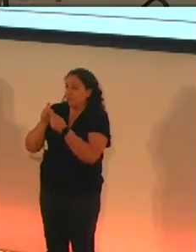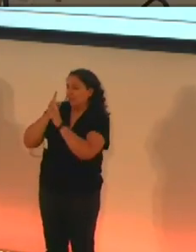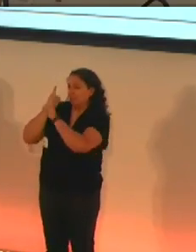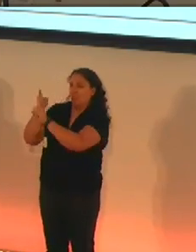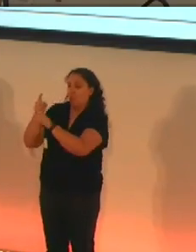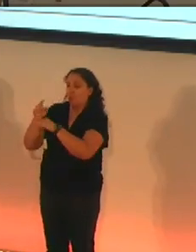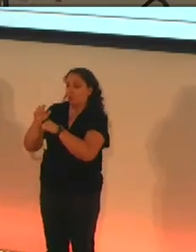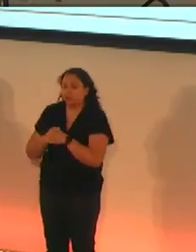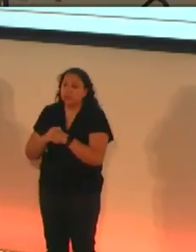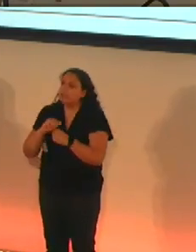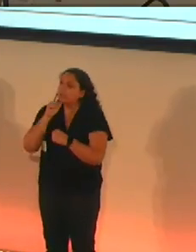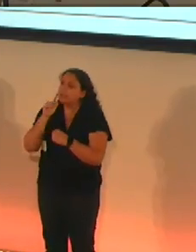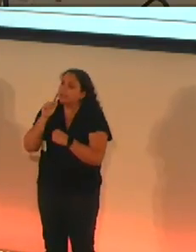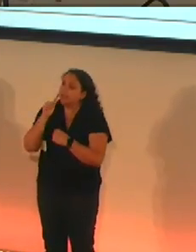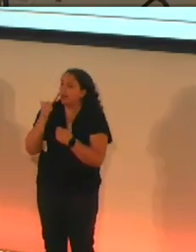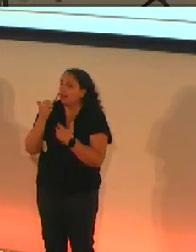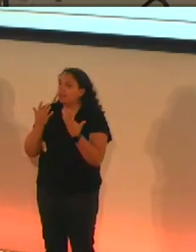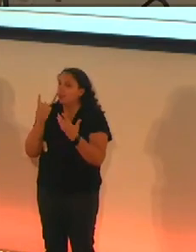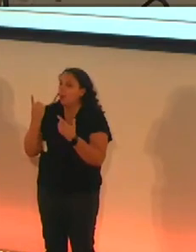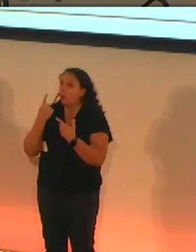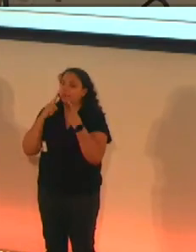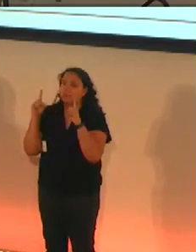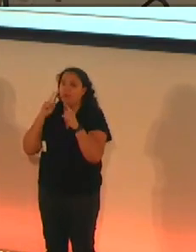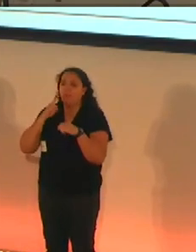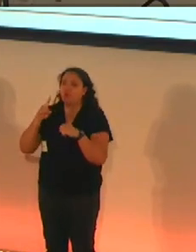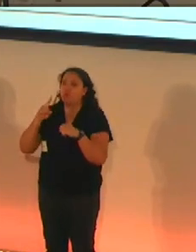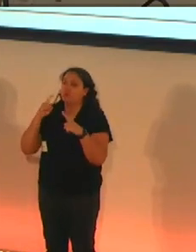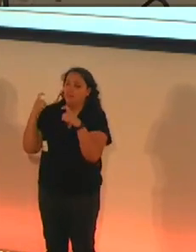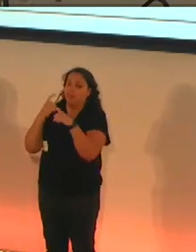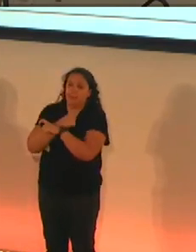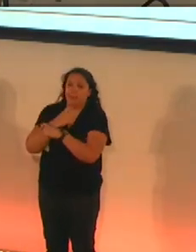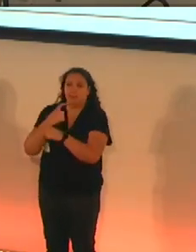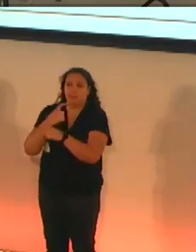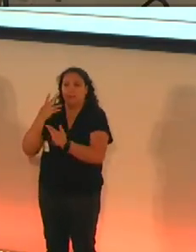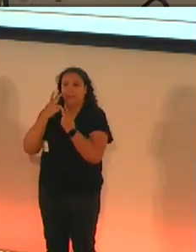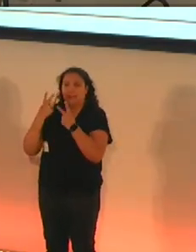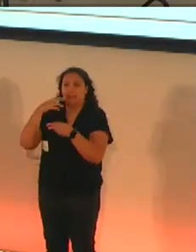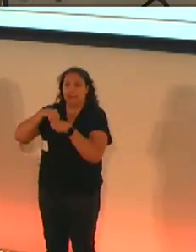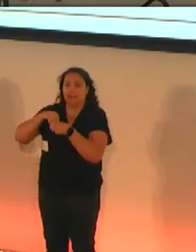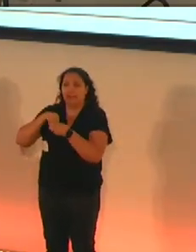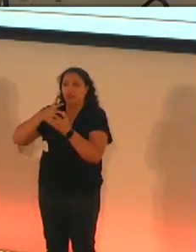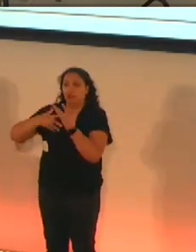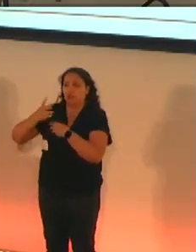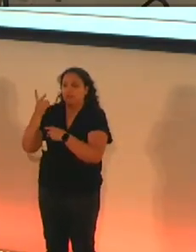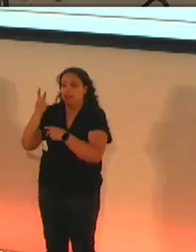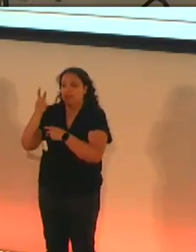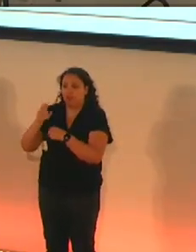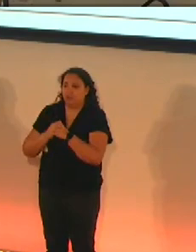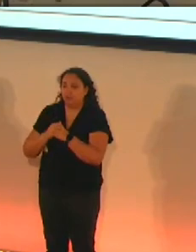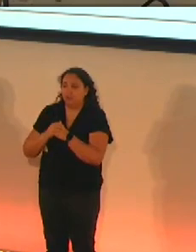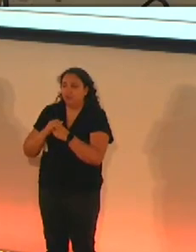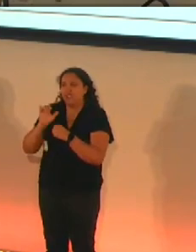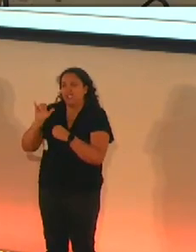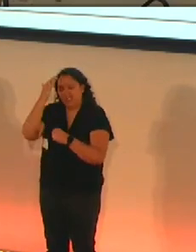not work well for complex, unfamiliar environments often found in social VR. This emphasizes the need